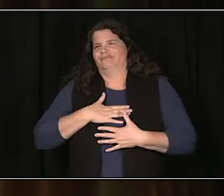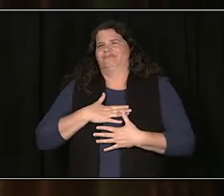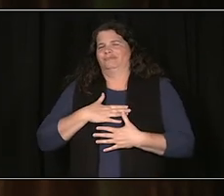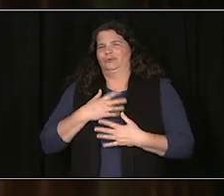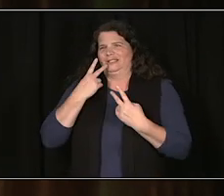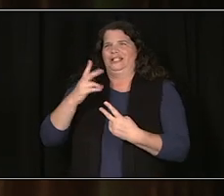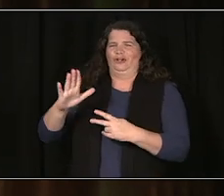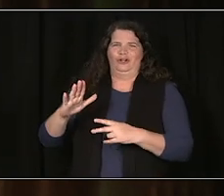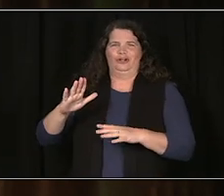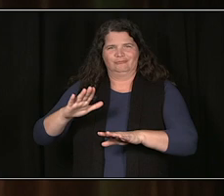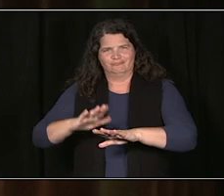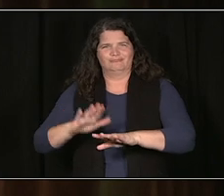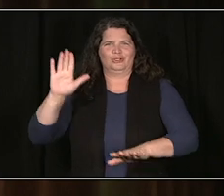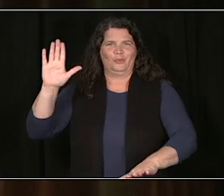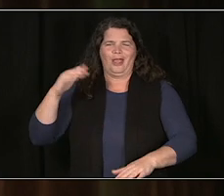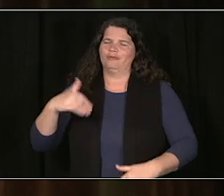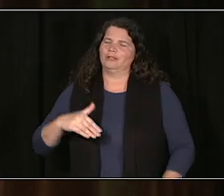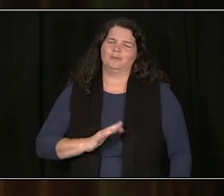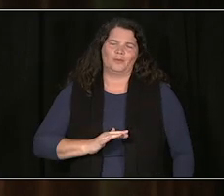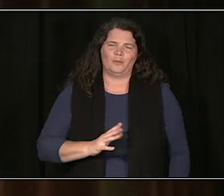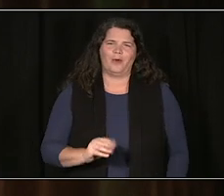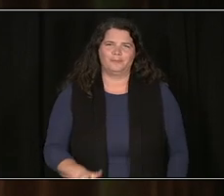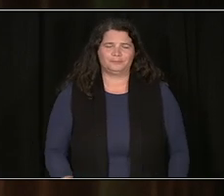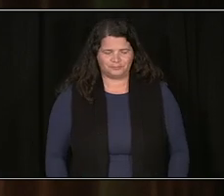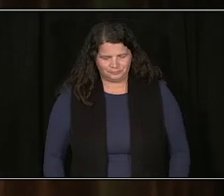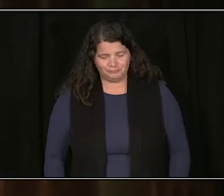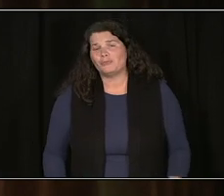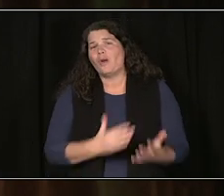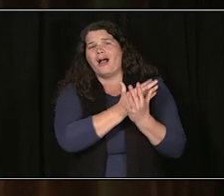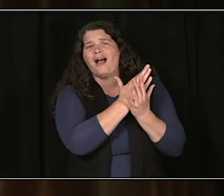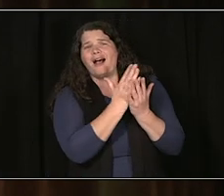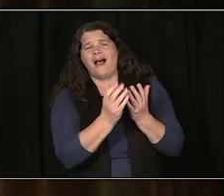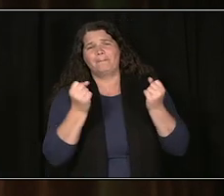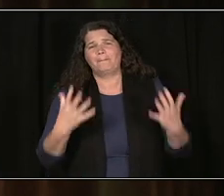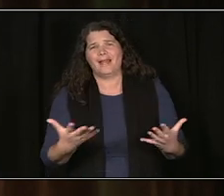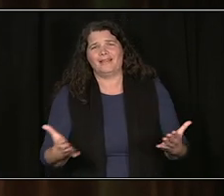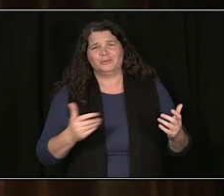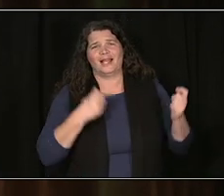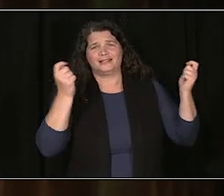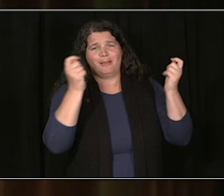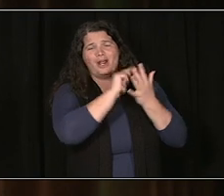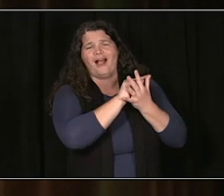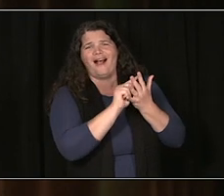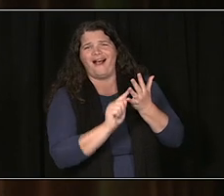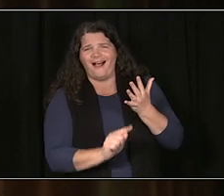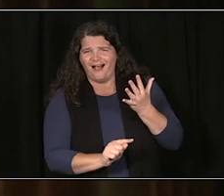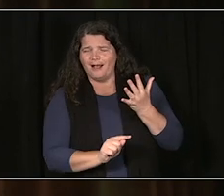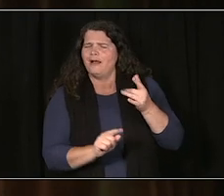So while there's a lot to celebrate, the work's not over. This is a fight we all of